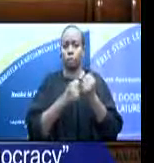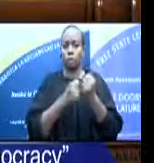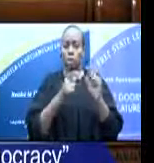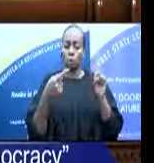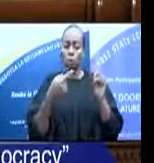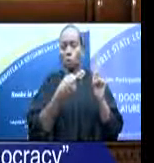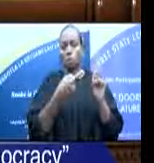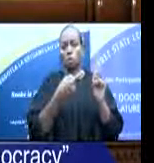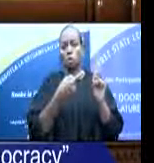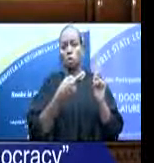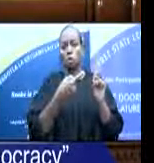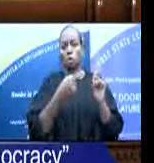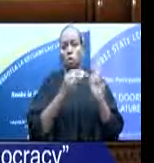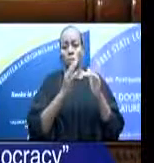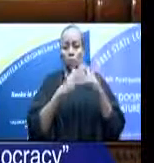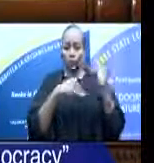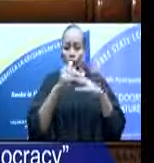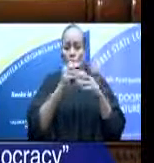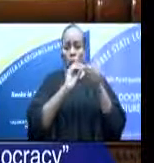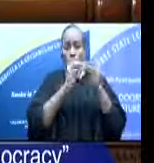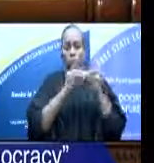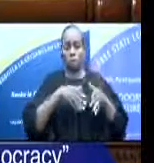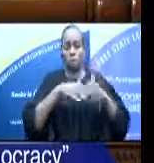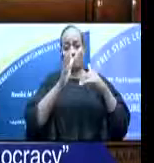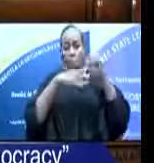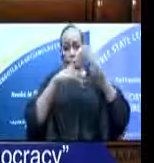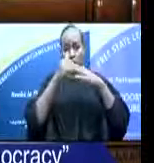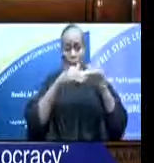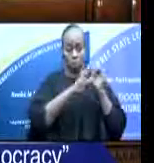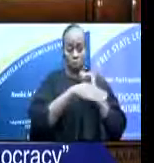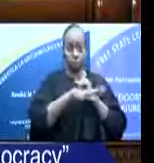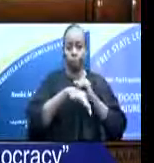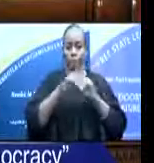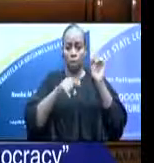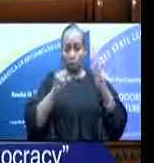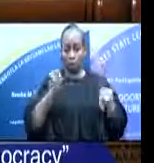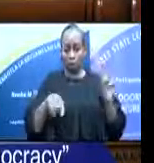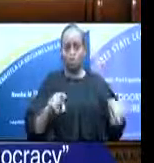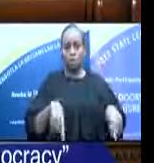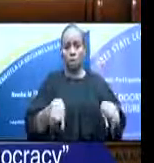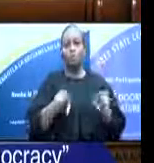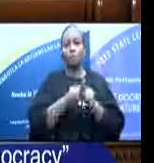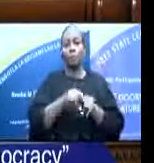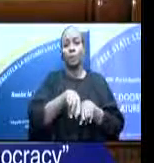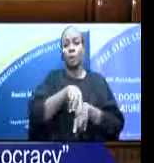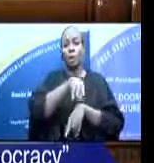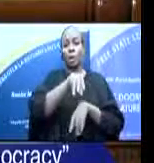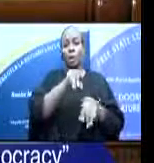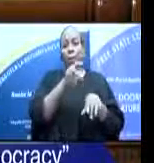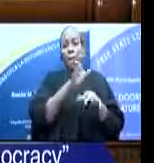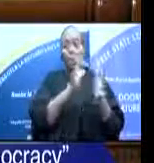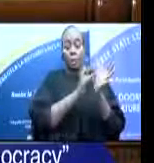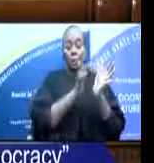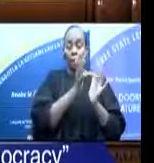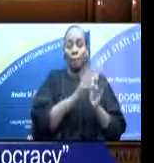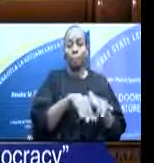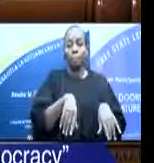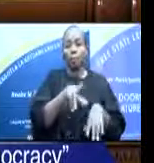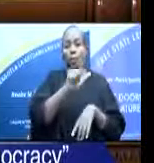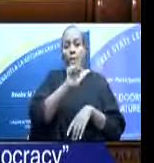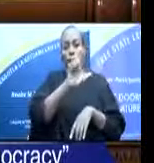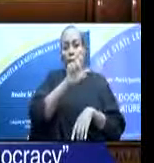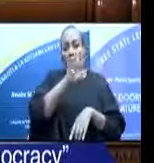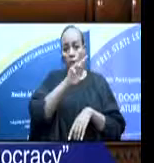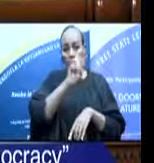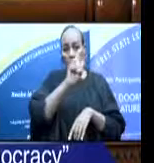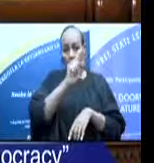an upgrade, refurbishment and renovations of the following facilities: Backen Park Clinic in Bethlehem, Leraton Clinic in